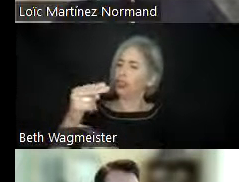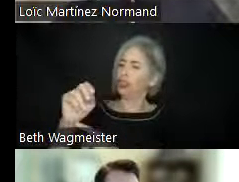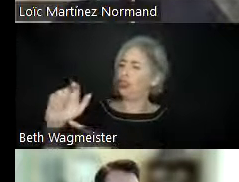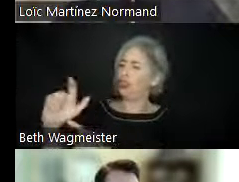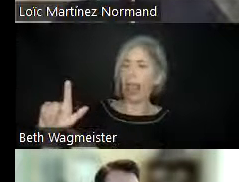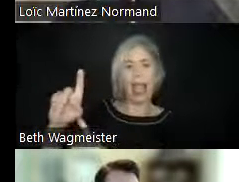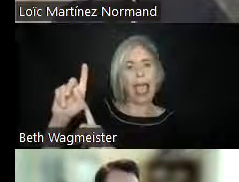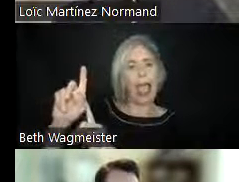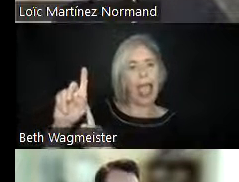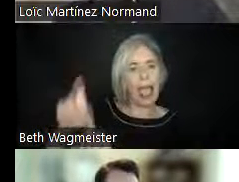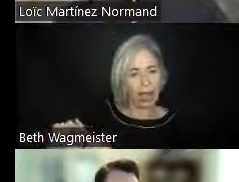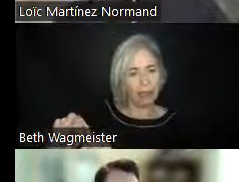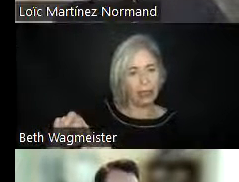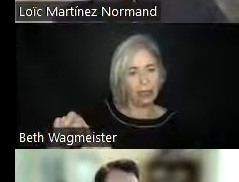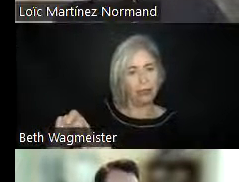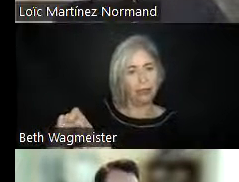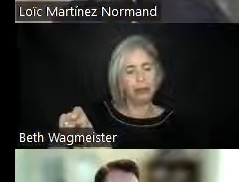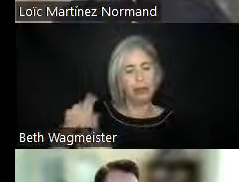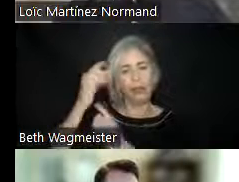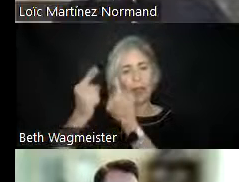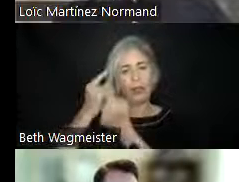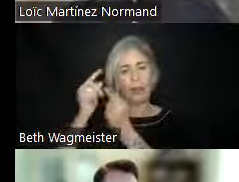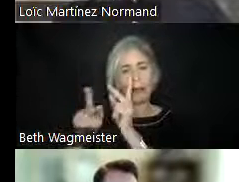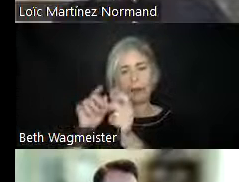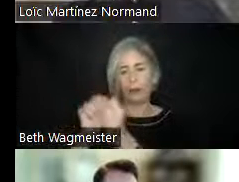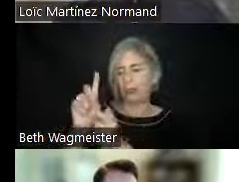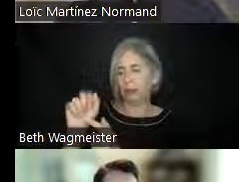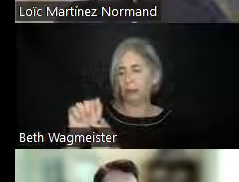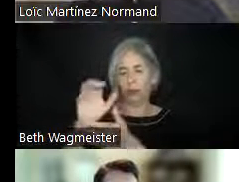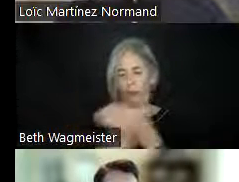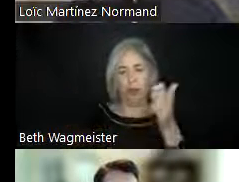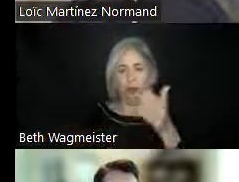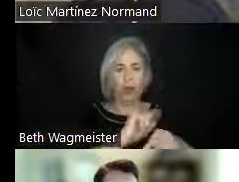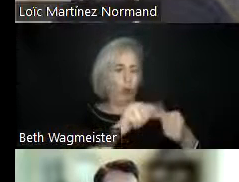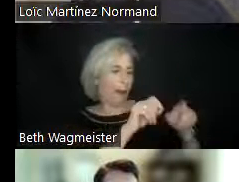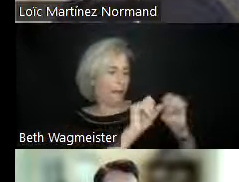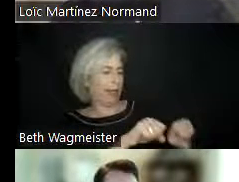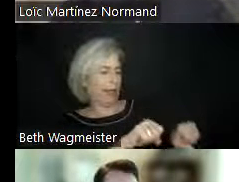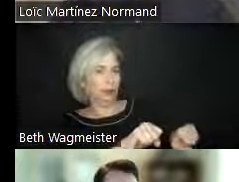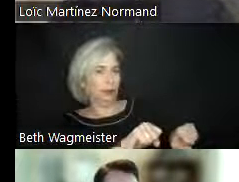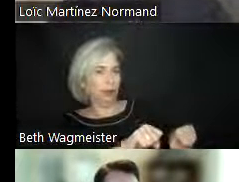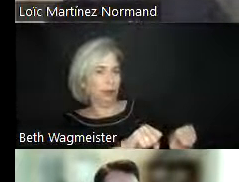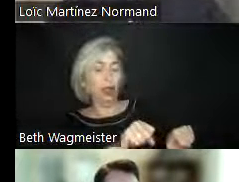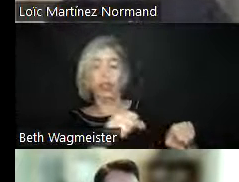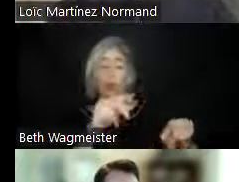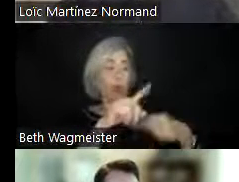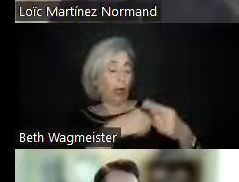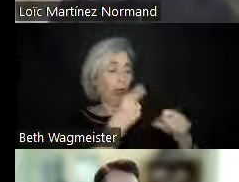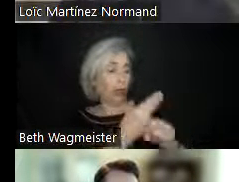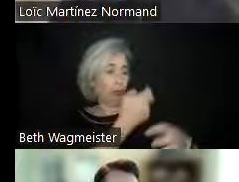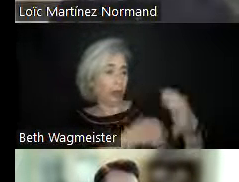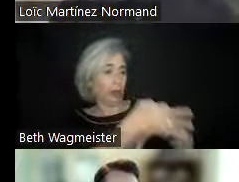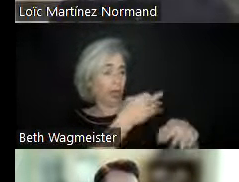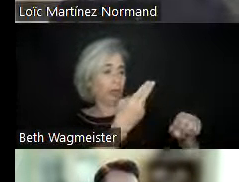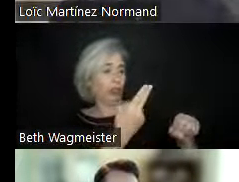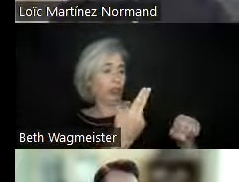the requirements shall be taken into account for people with disabilities. So we took away the when possible and said when used by humans, which is kind of a nice thing.